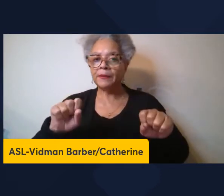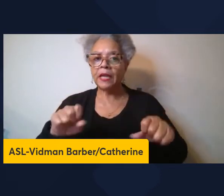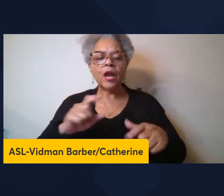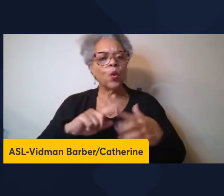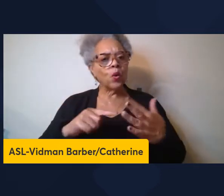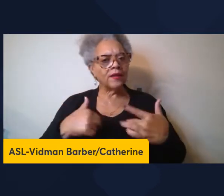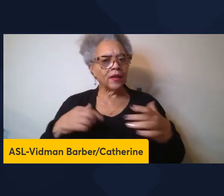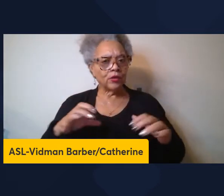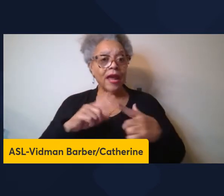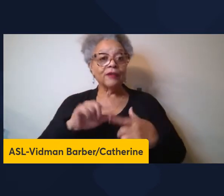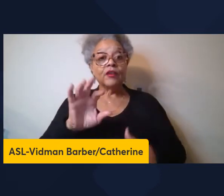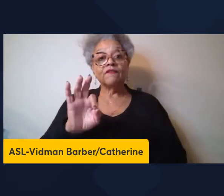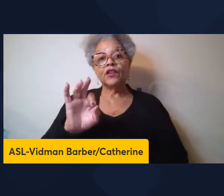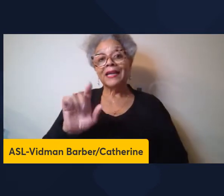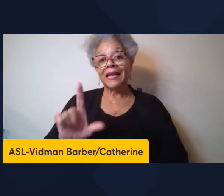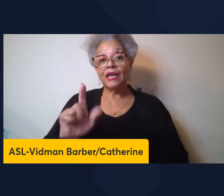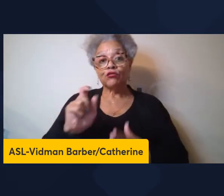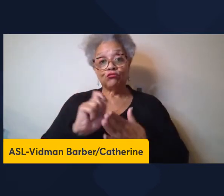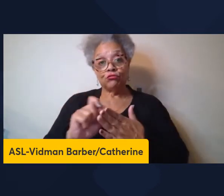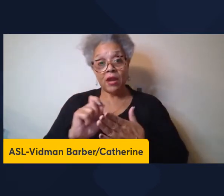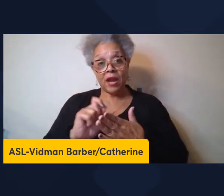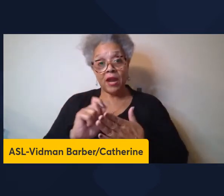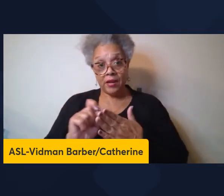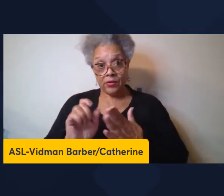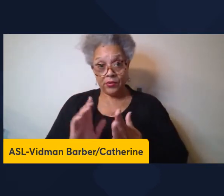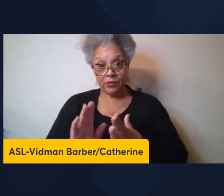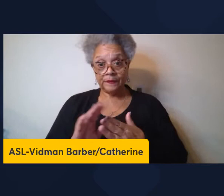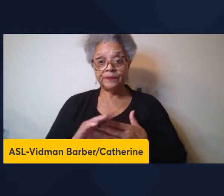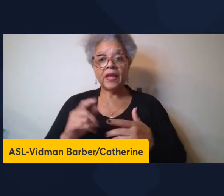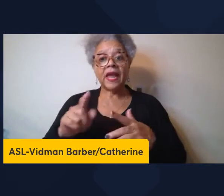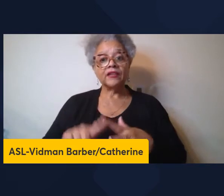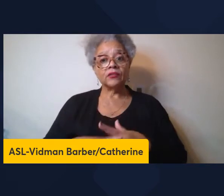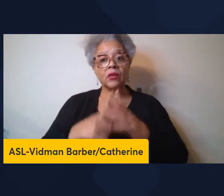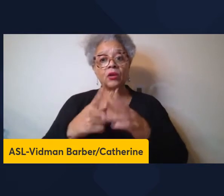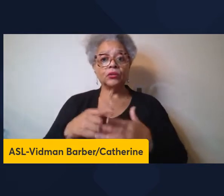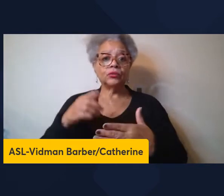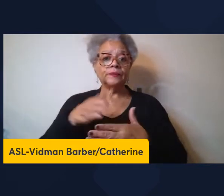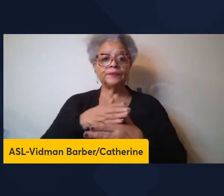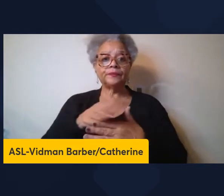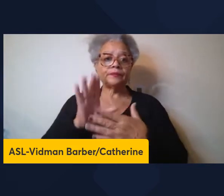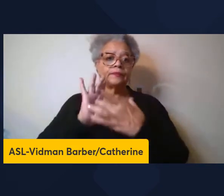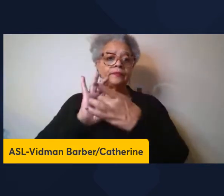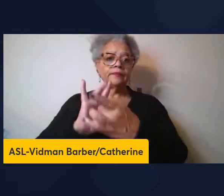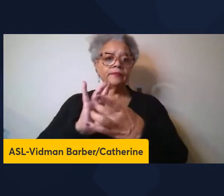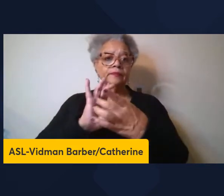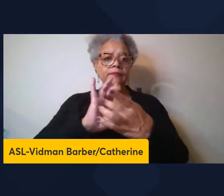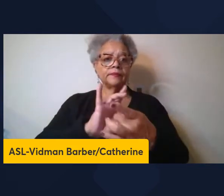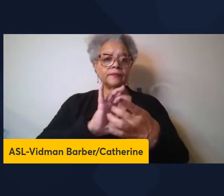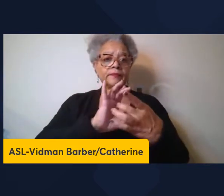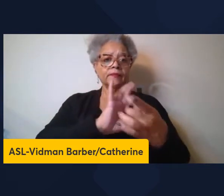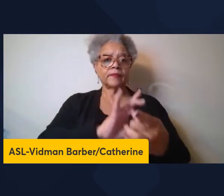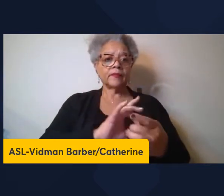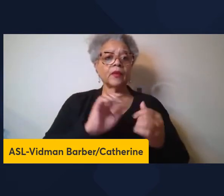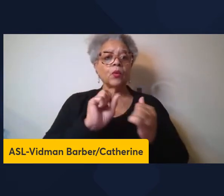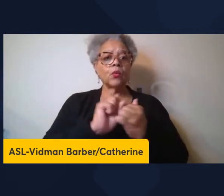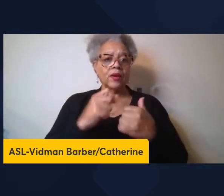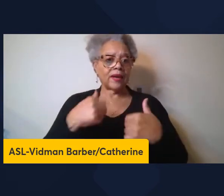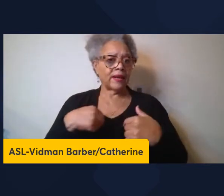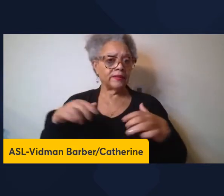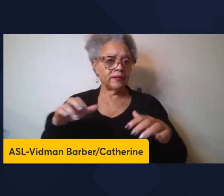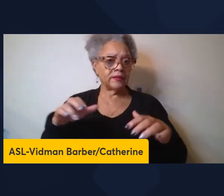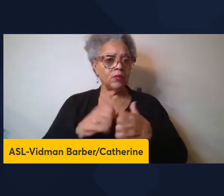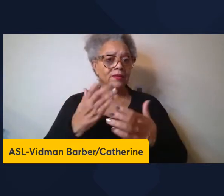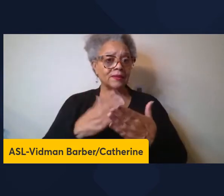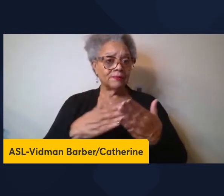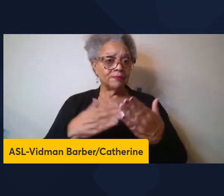was a freelance writer at the time. And so I began to share links to some of the work I had done for some of my clients. I began